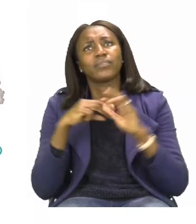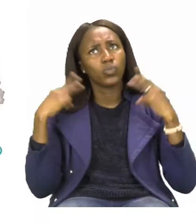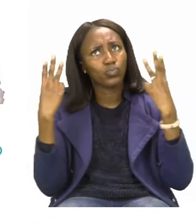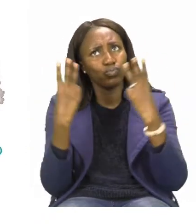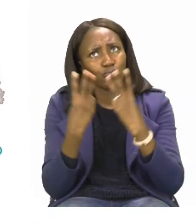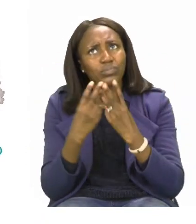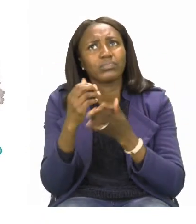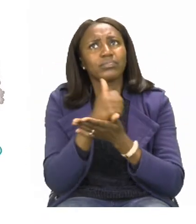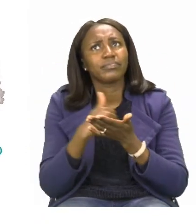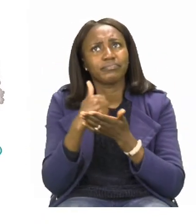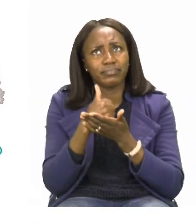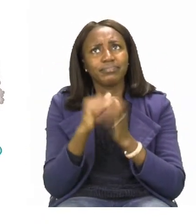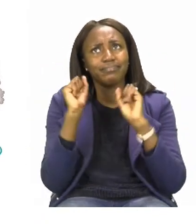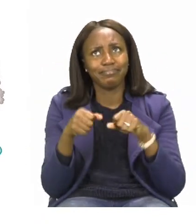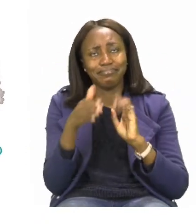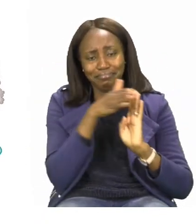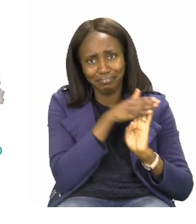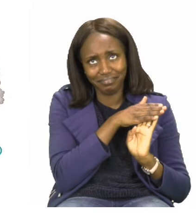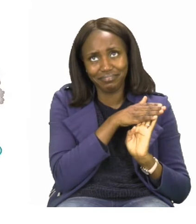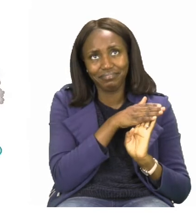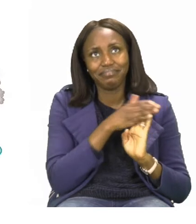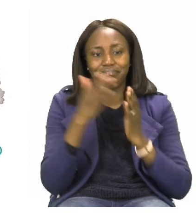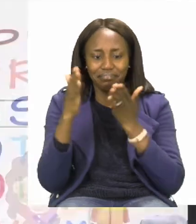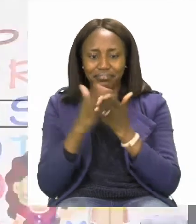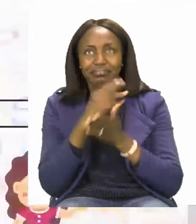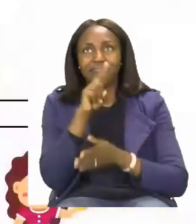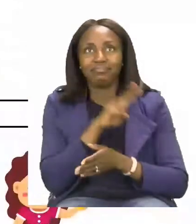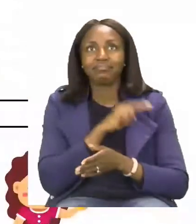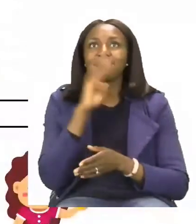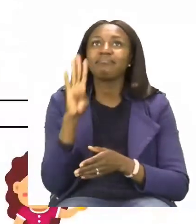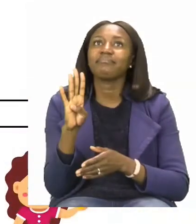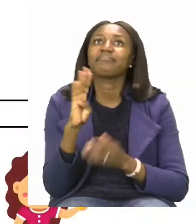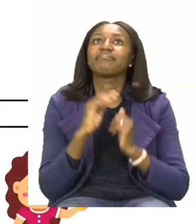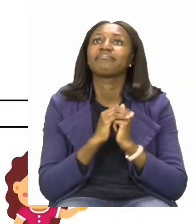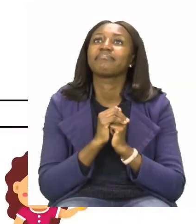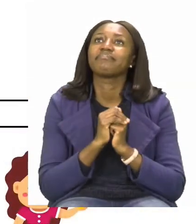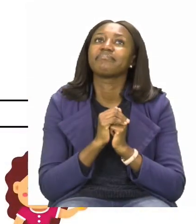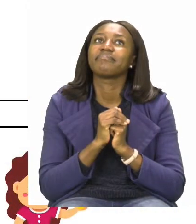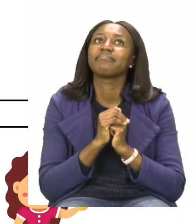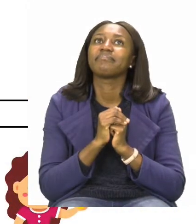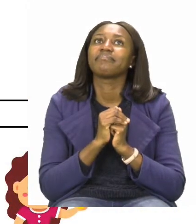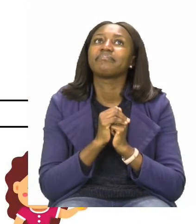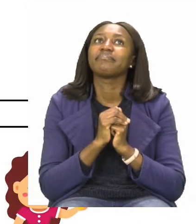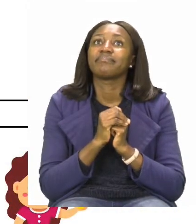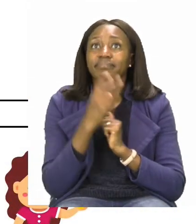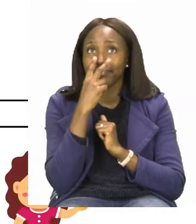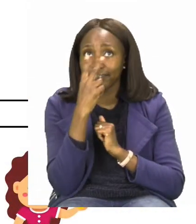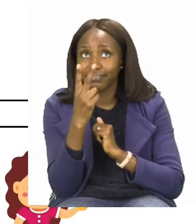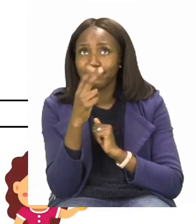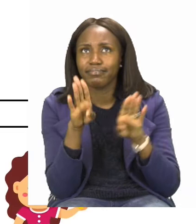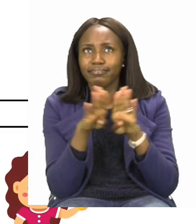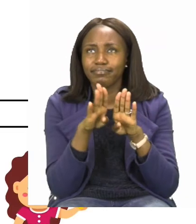to the next page, page 24. On page 24, you can see that we are doing